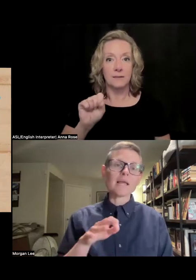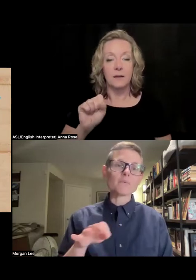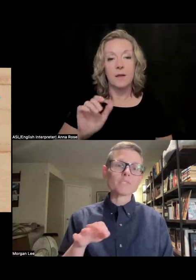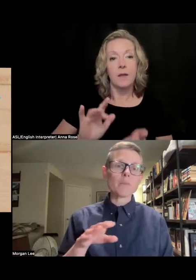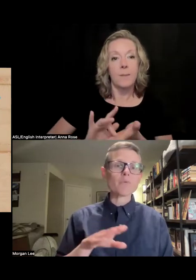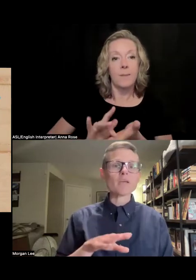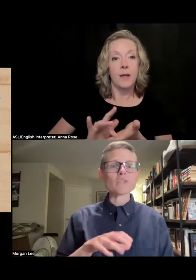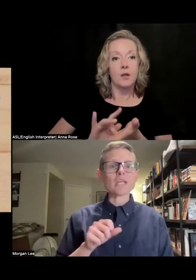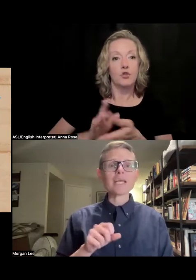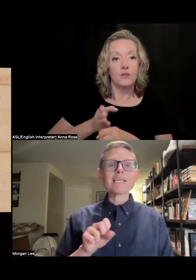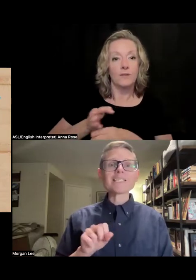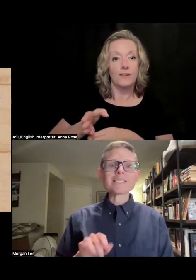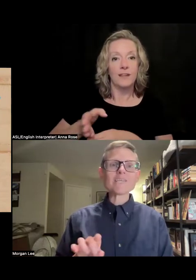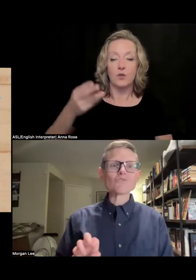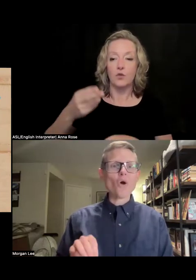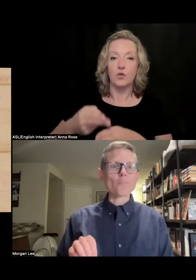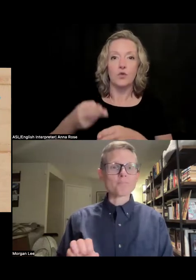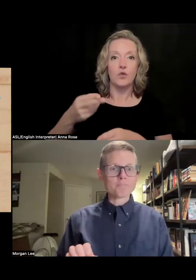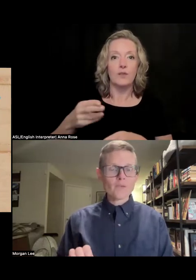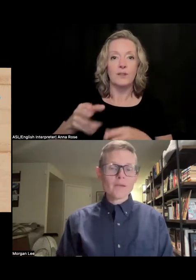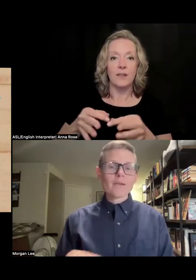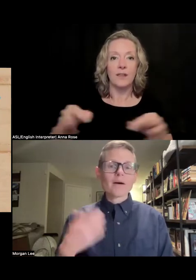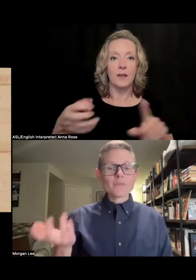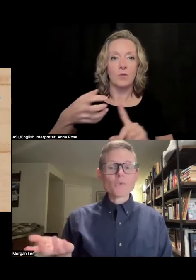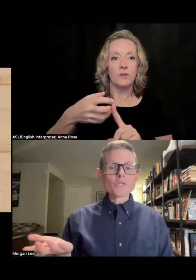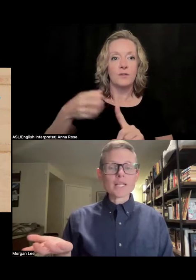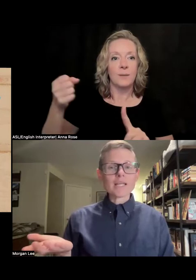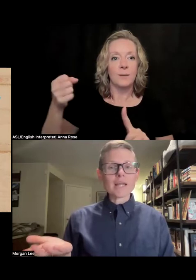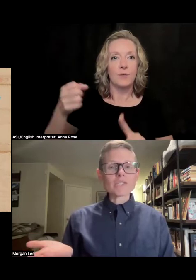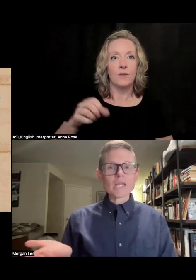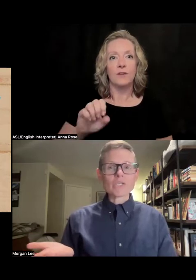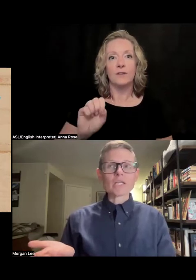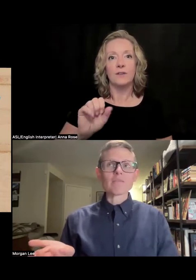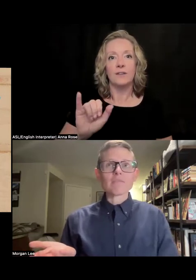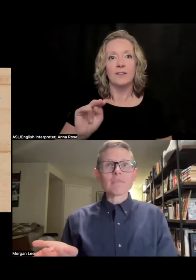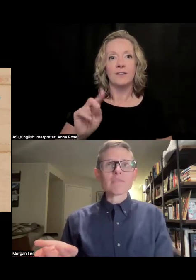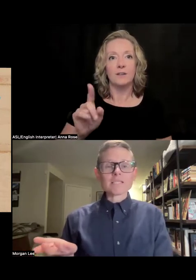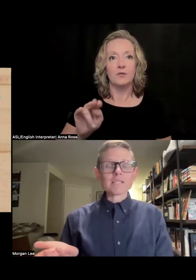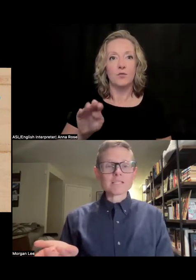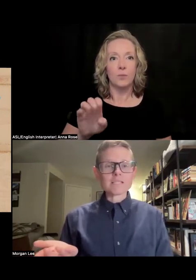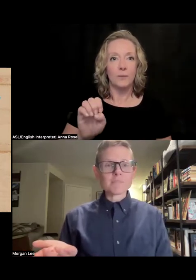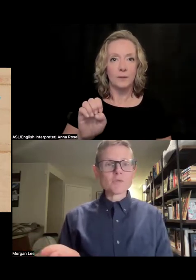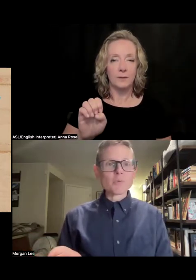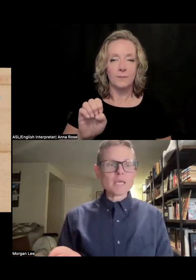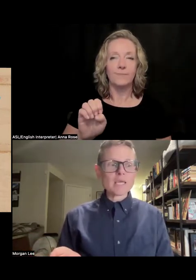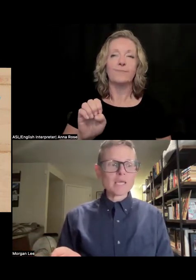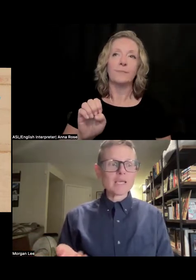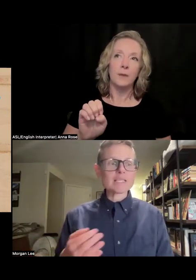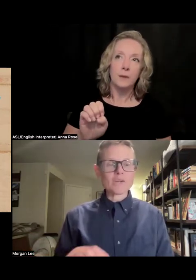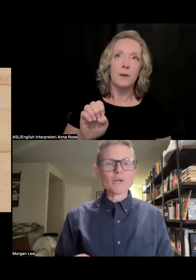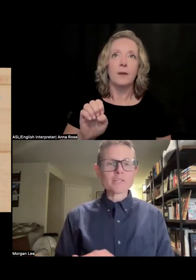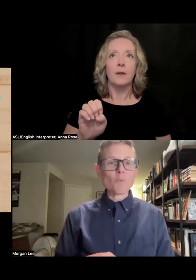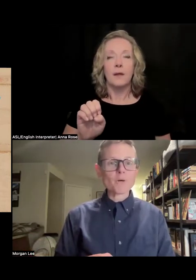it the language deprivation syndrome. Unfortunately, in education, this doesn't seem to